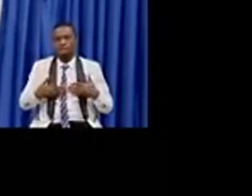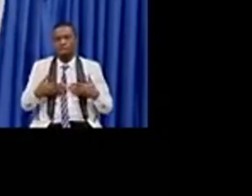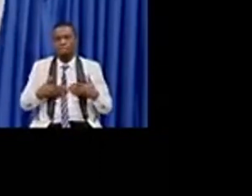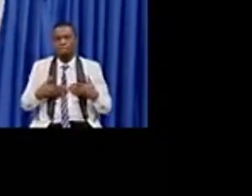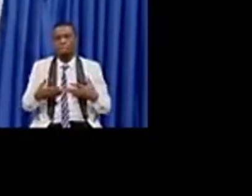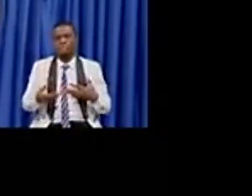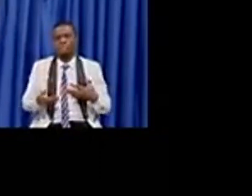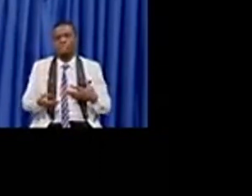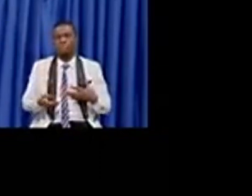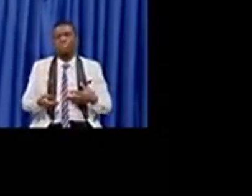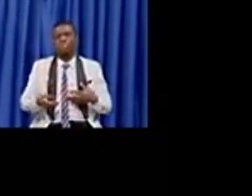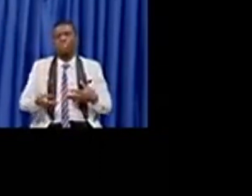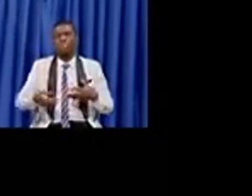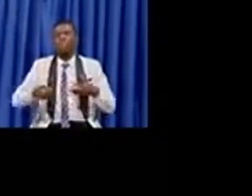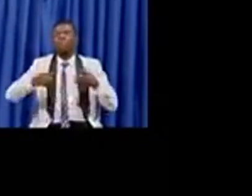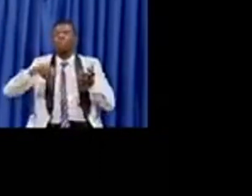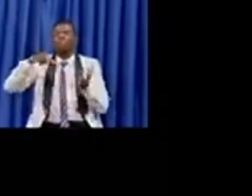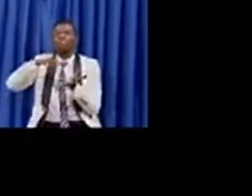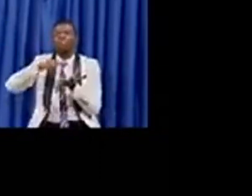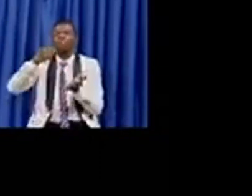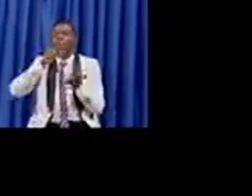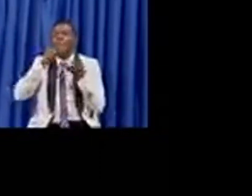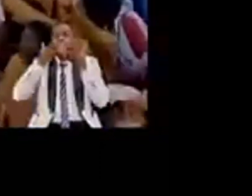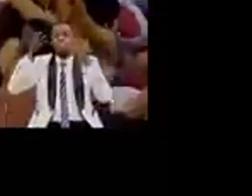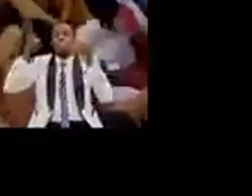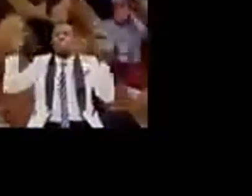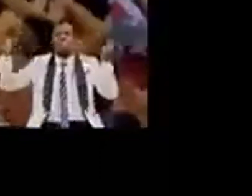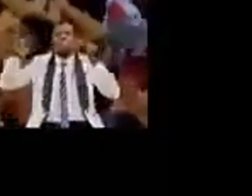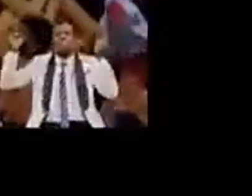hallelujah very well. Praise the